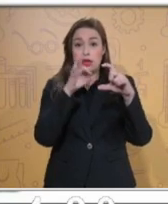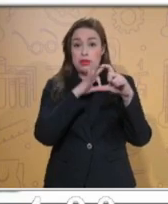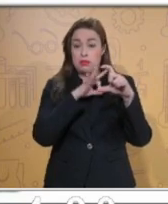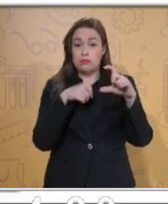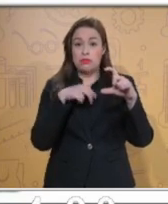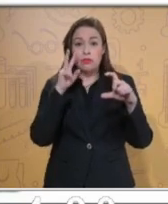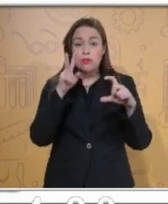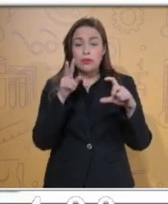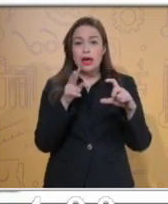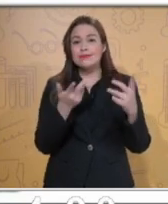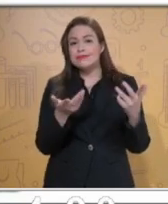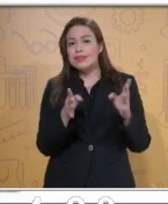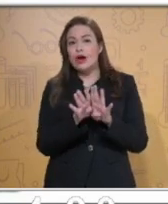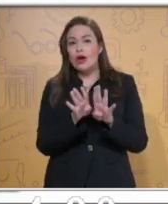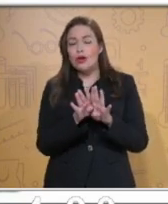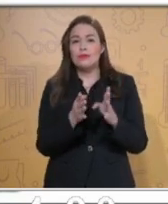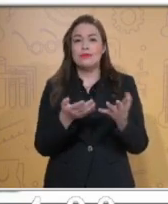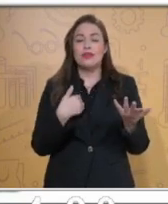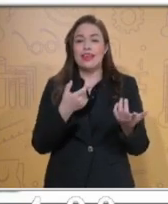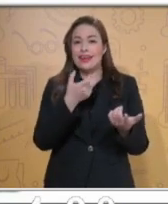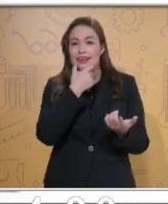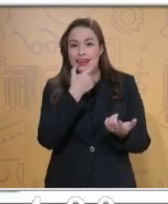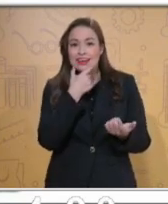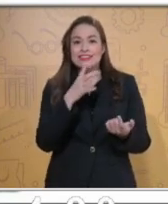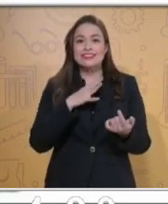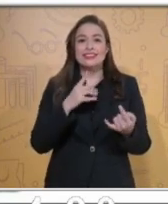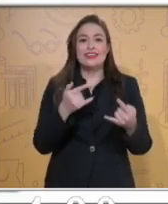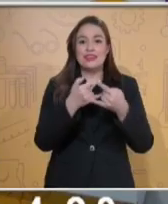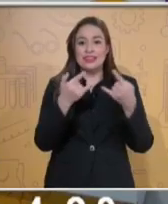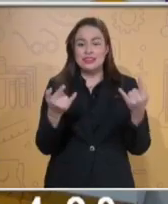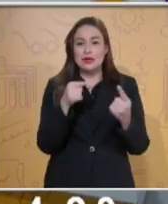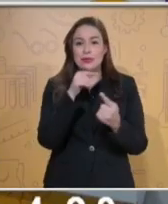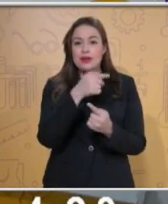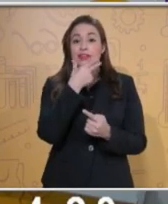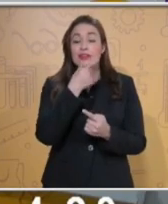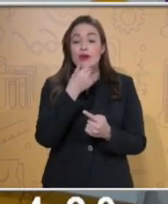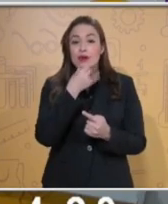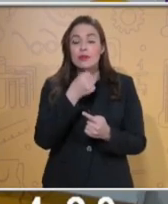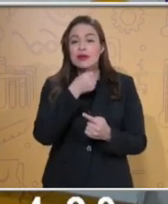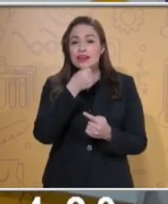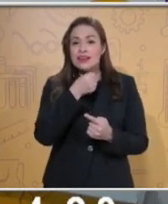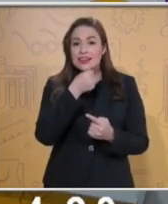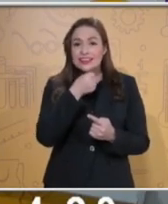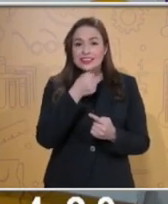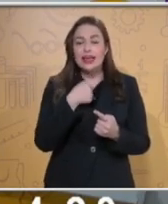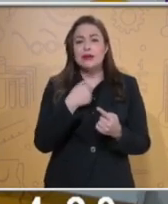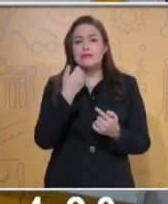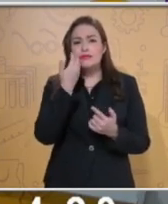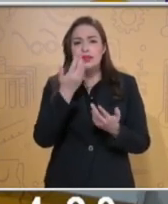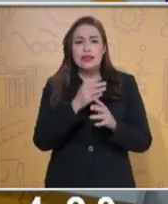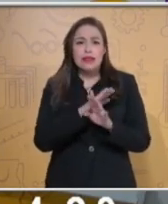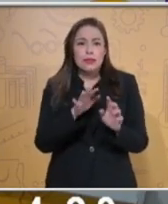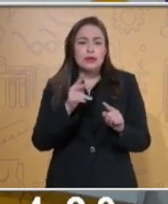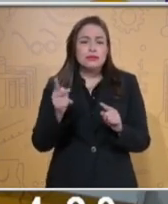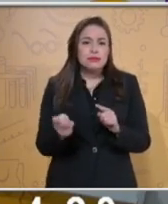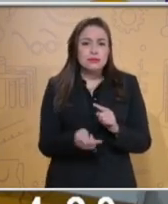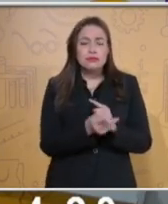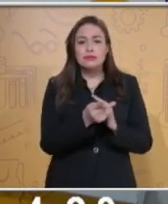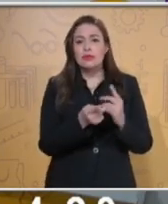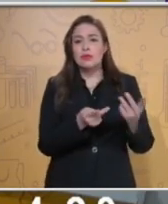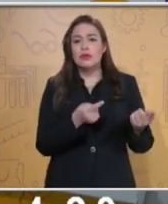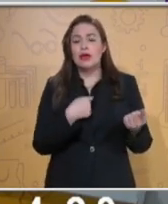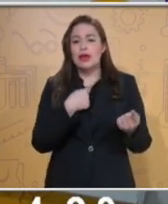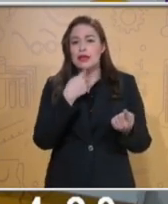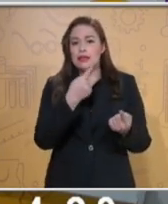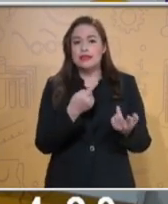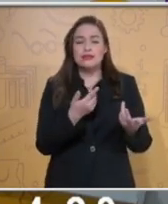the humor of this story, because the old man is trying to keep the cutlery, the spoons, the forks,